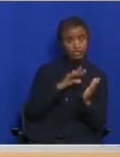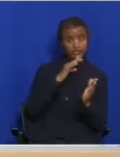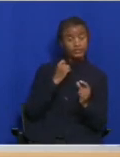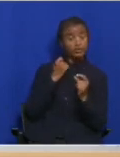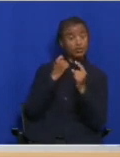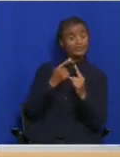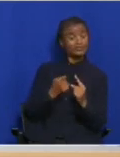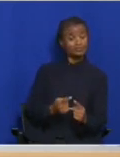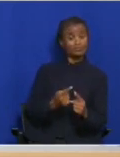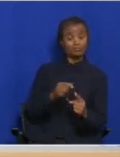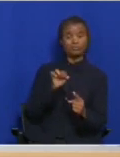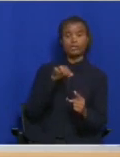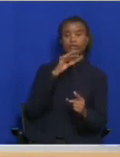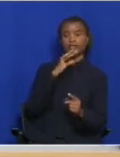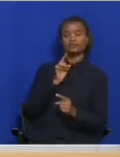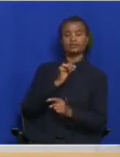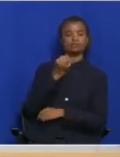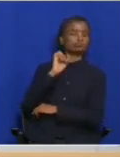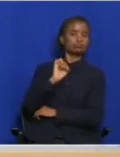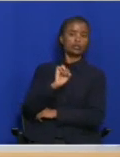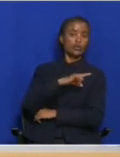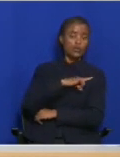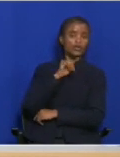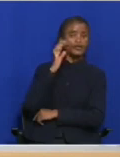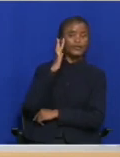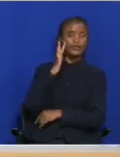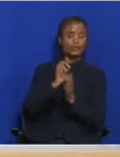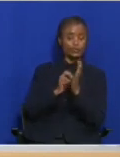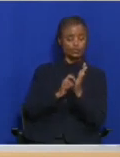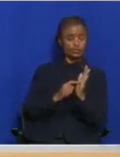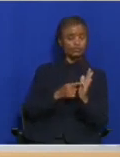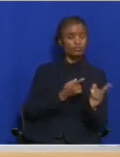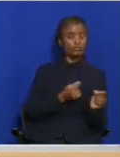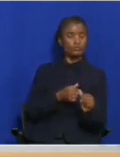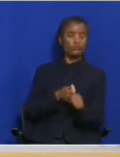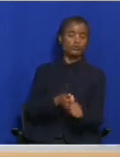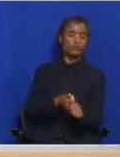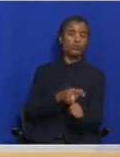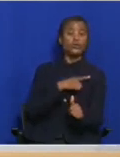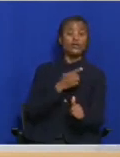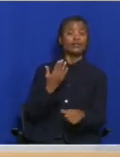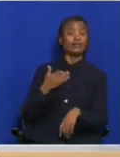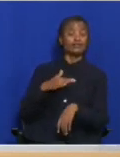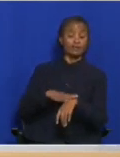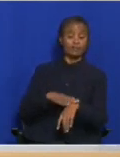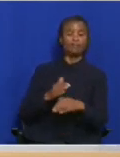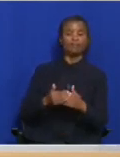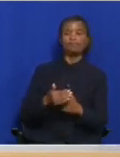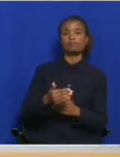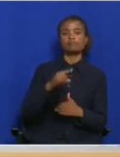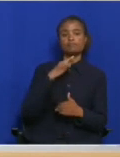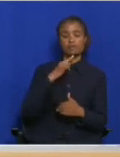understand it. So if at that stage you draw an adverse inference, for whatever reason you draw an adverse inference, I don't think